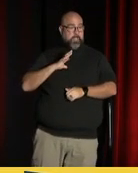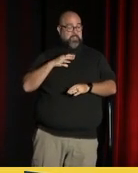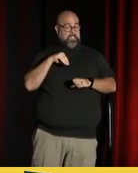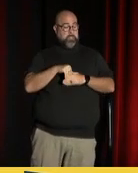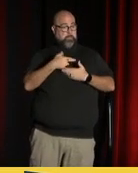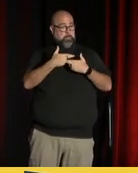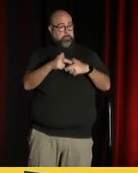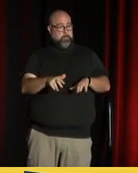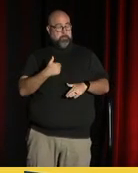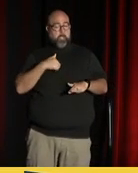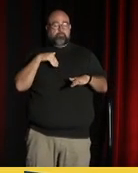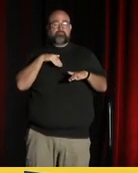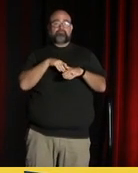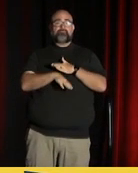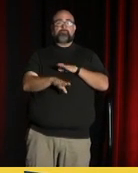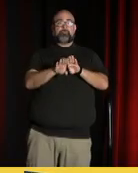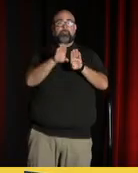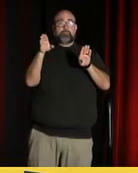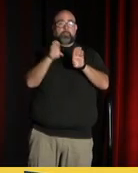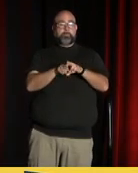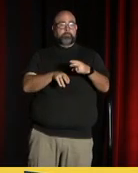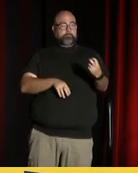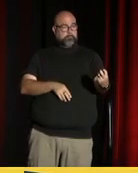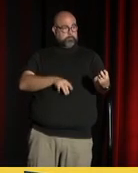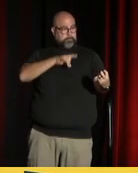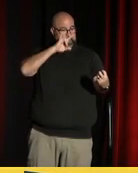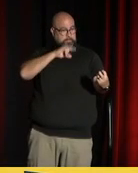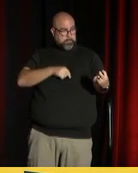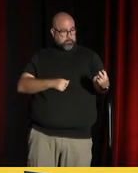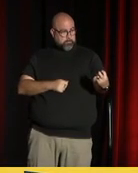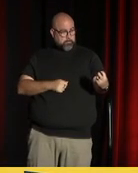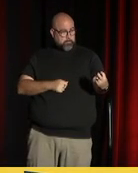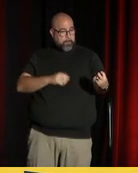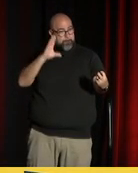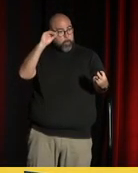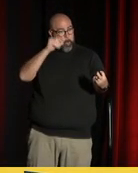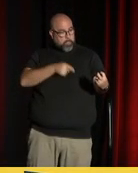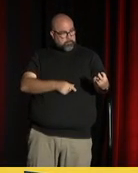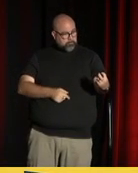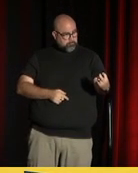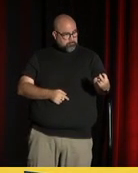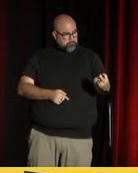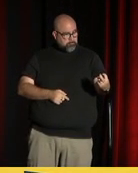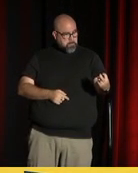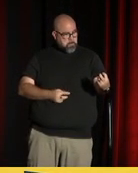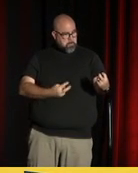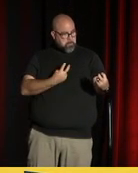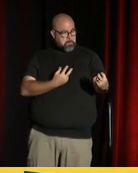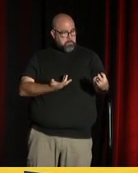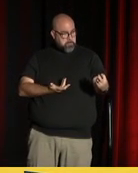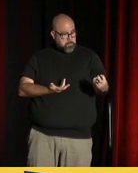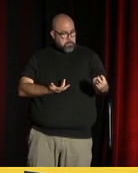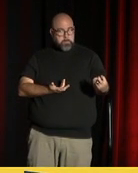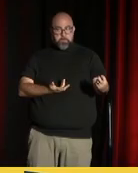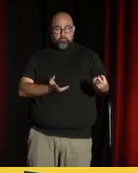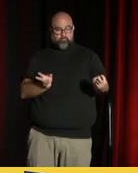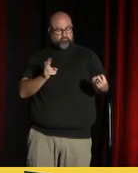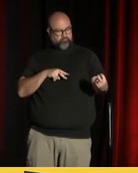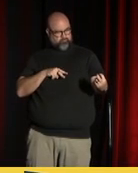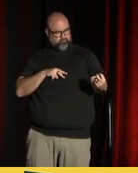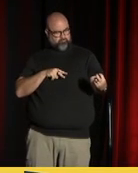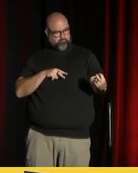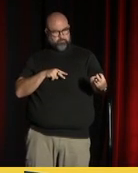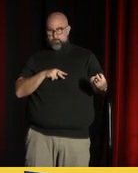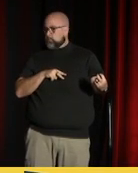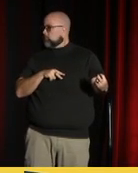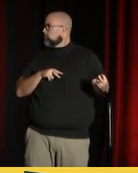and I walked through the door and there was a kid. This little boy was sitting in front of me in the room. And I looked at this little kid, and I